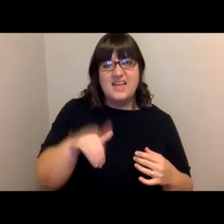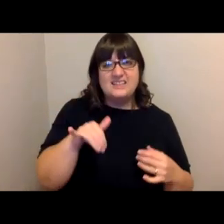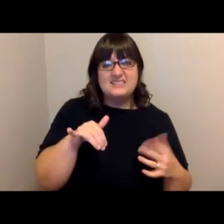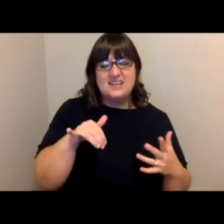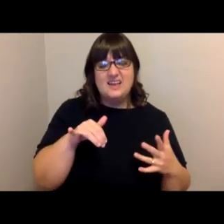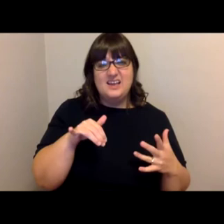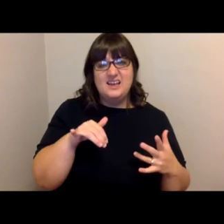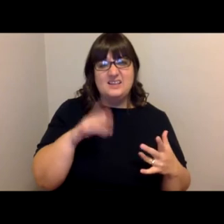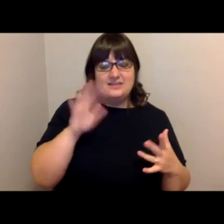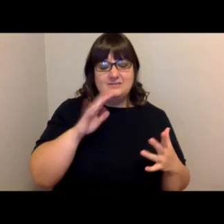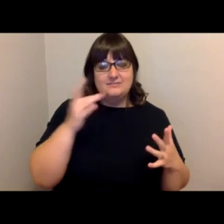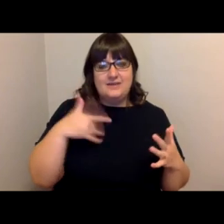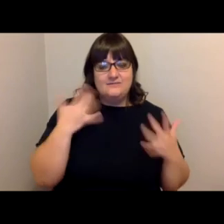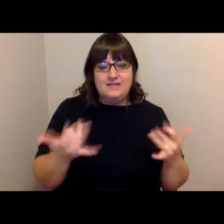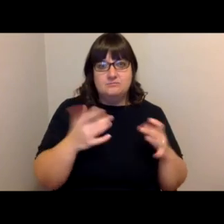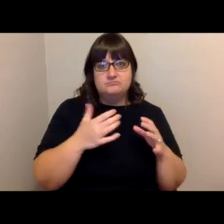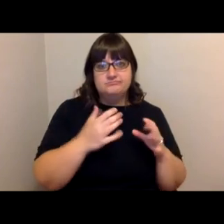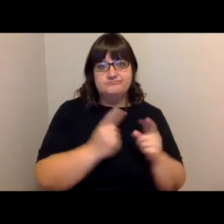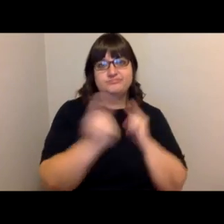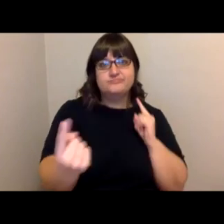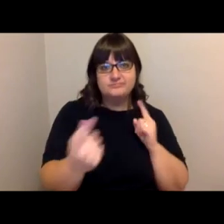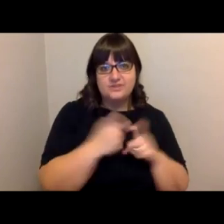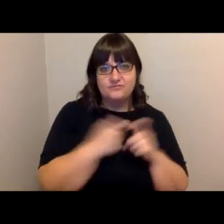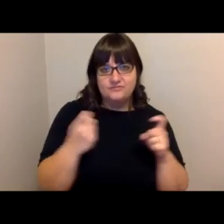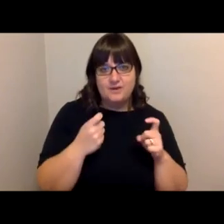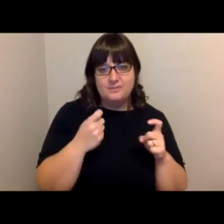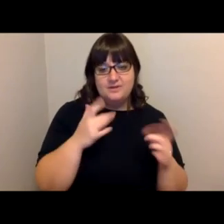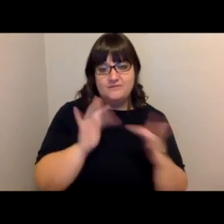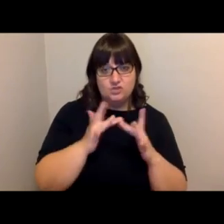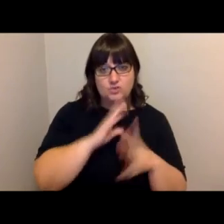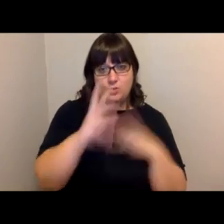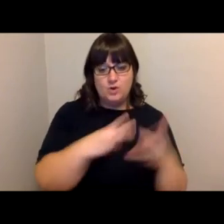and virtual world? No, I'm really asking.